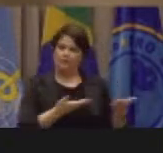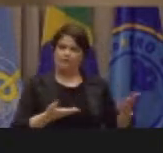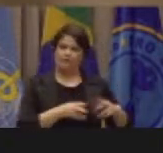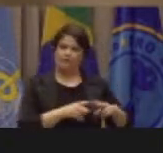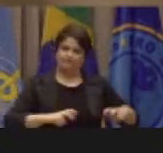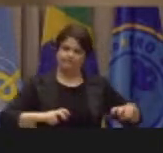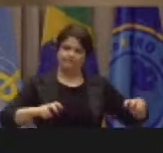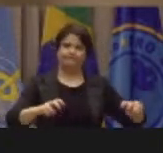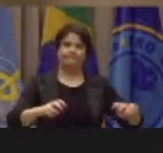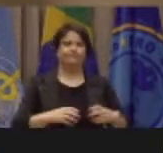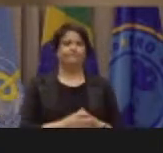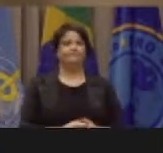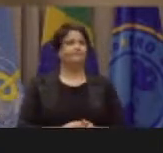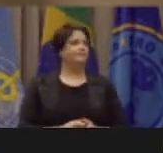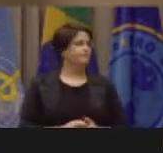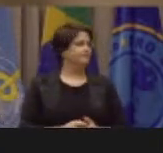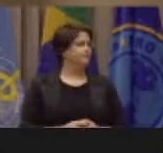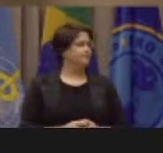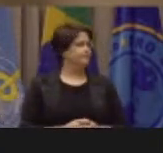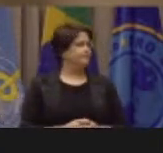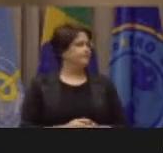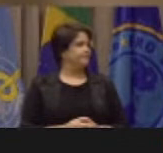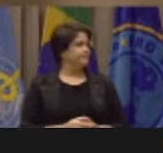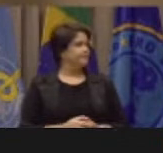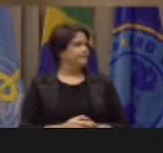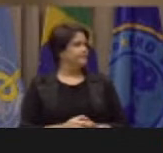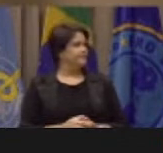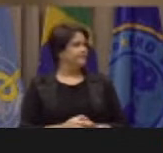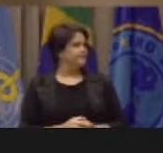seat. Please be comfortable.